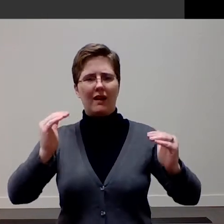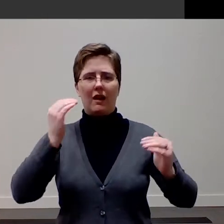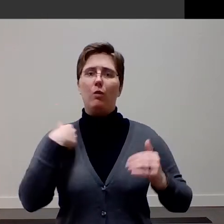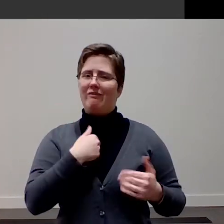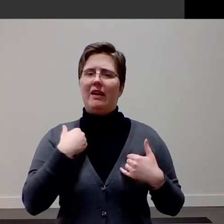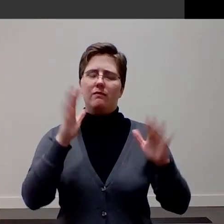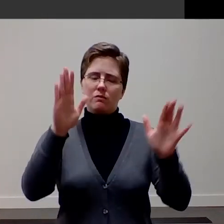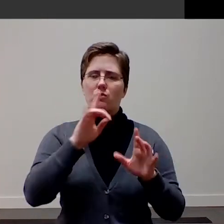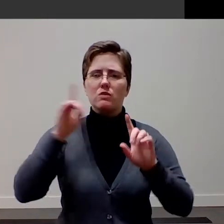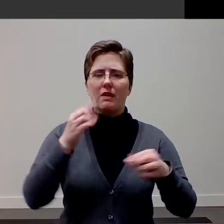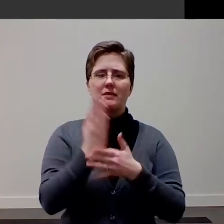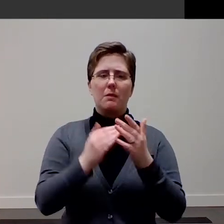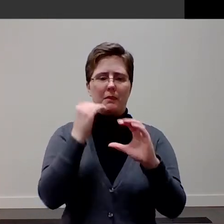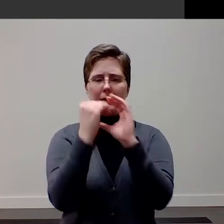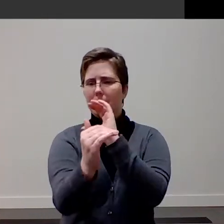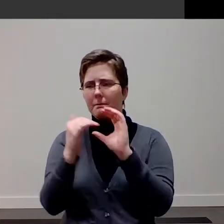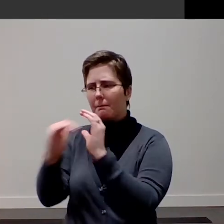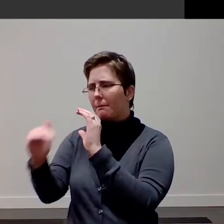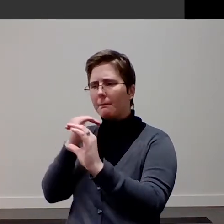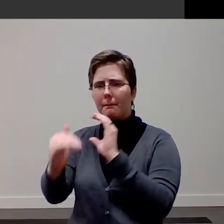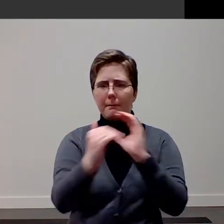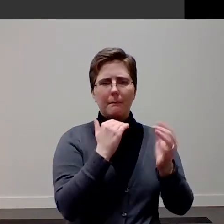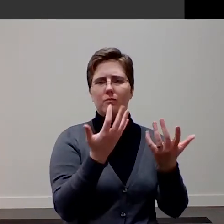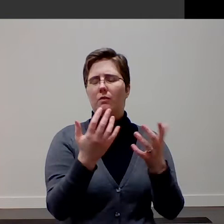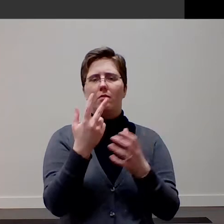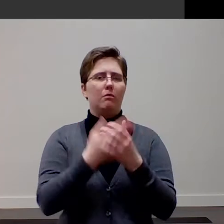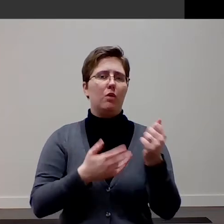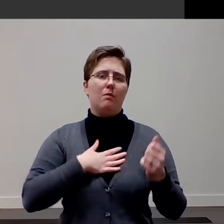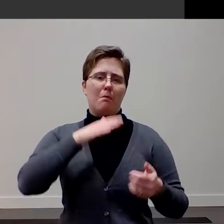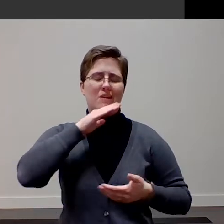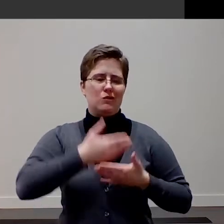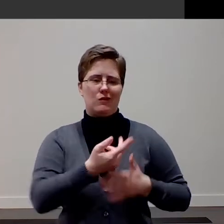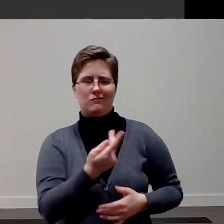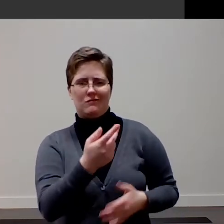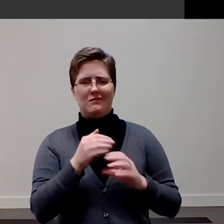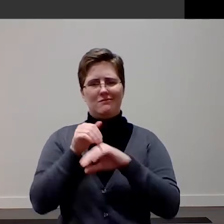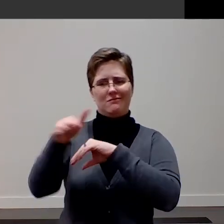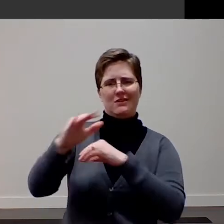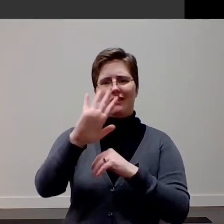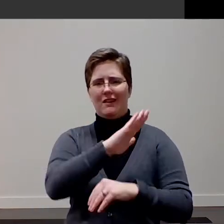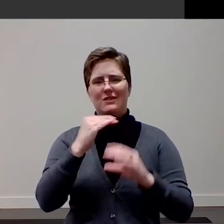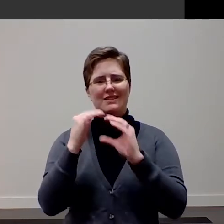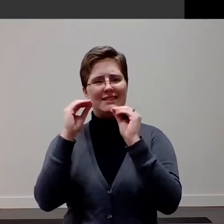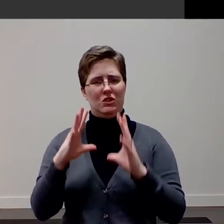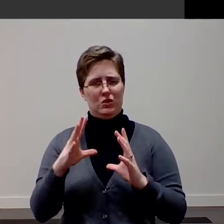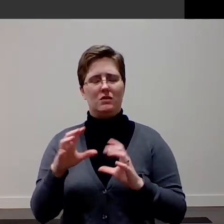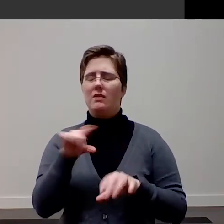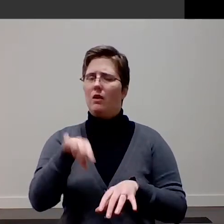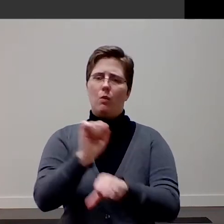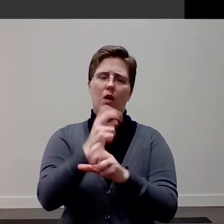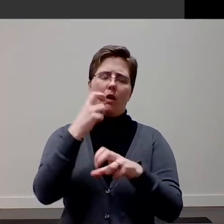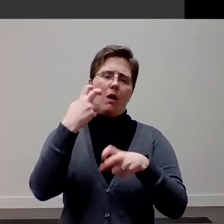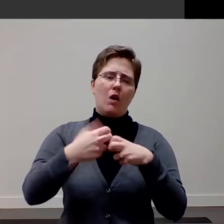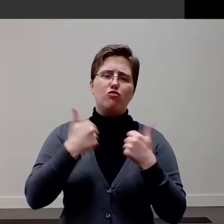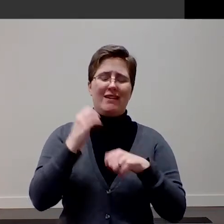great responses to some of the emails that we've sent both my daughters and I to teachers. So, you know, they're working hard to make